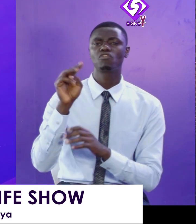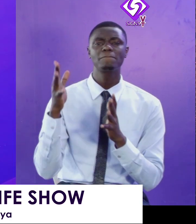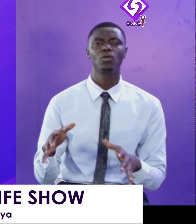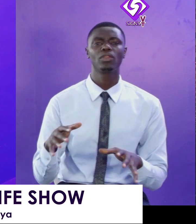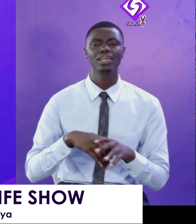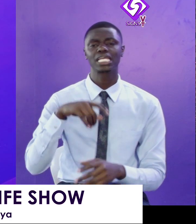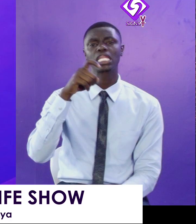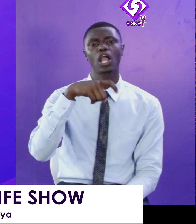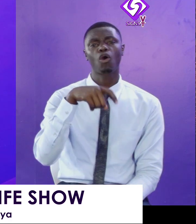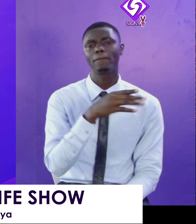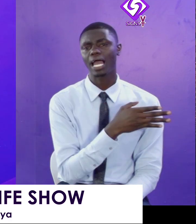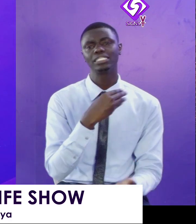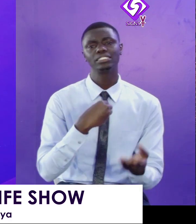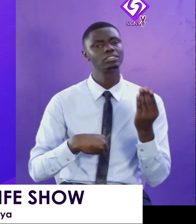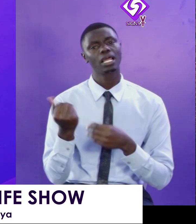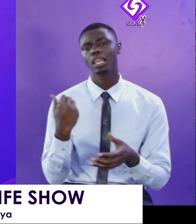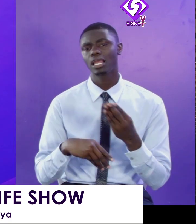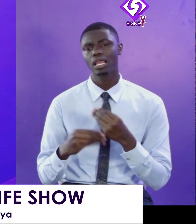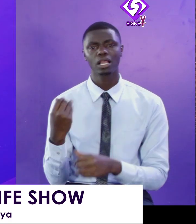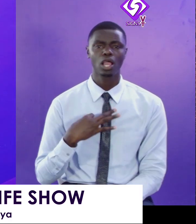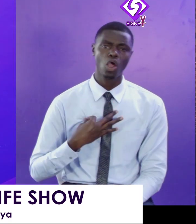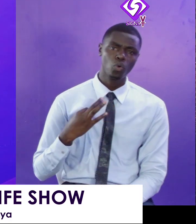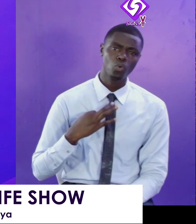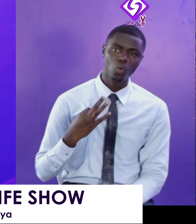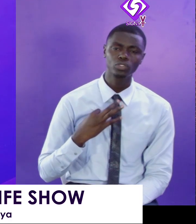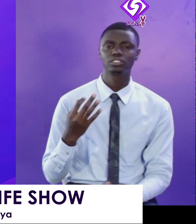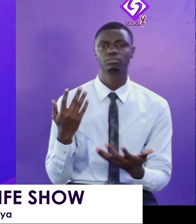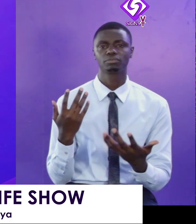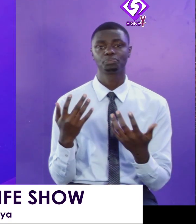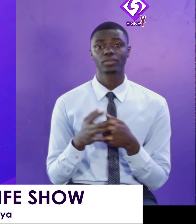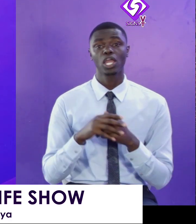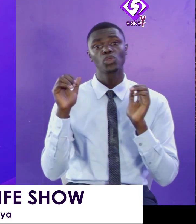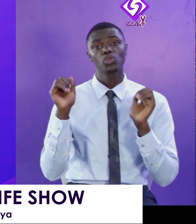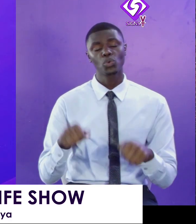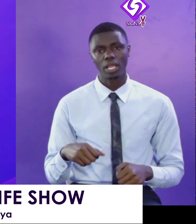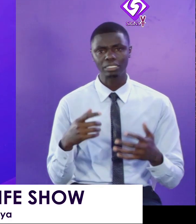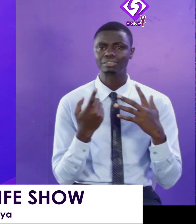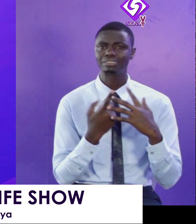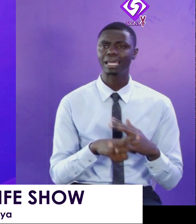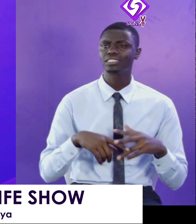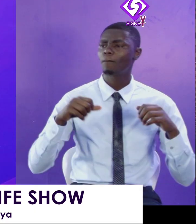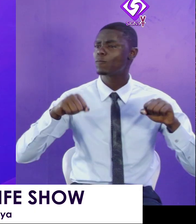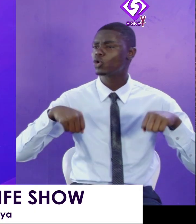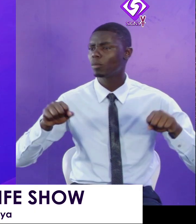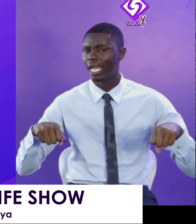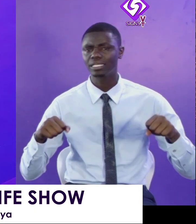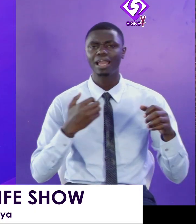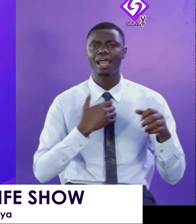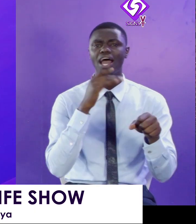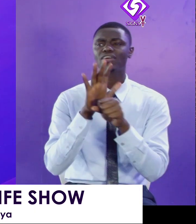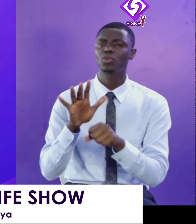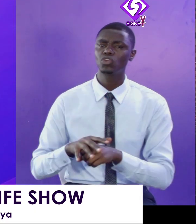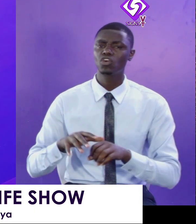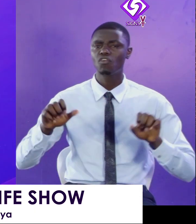Gikomba, selling clothes, but they are moving in millions. You can get into motorbikes. There's a lot of